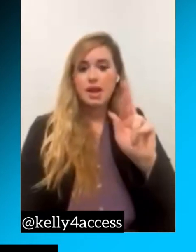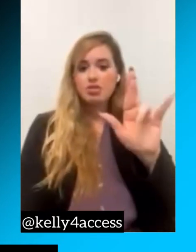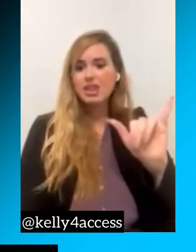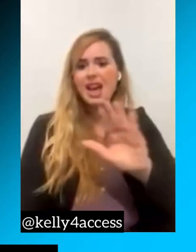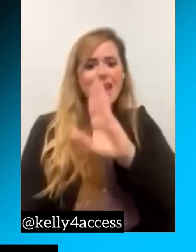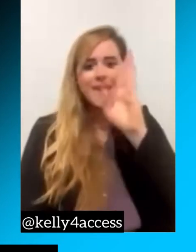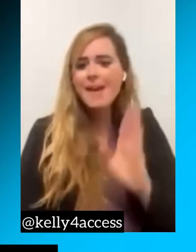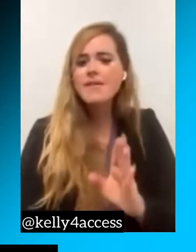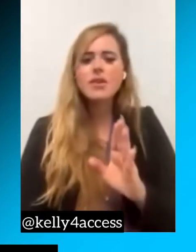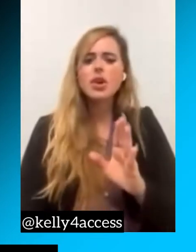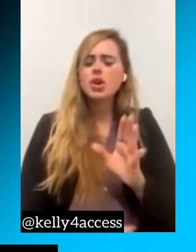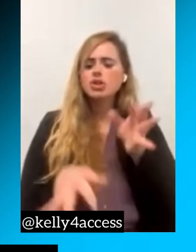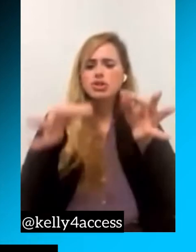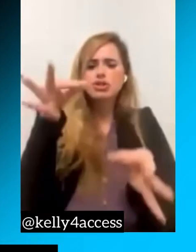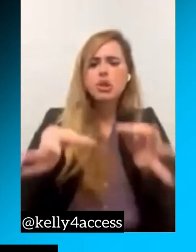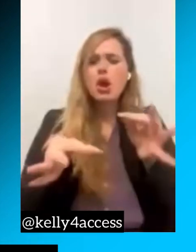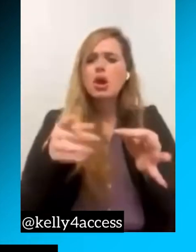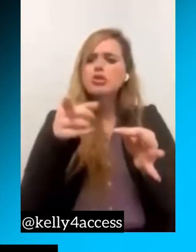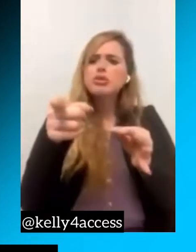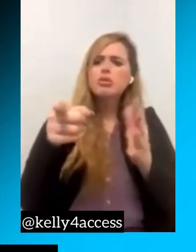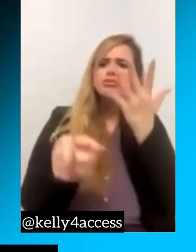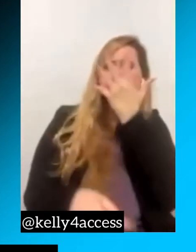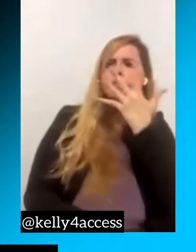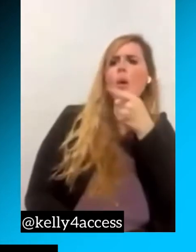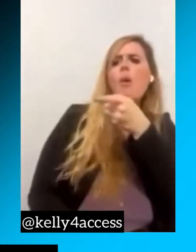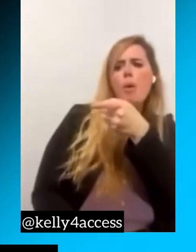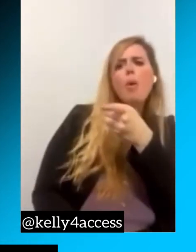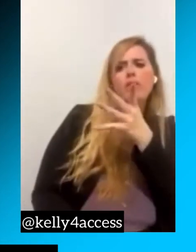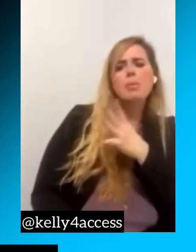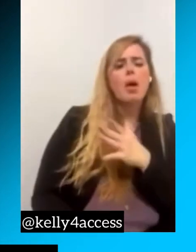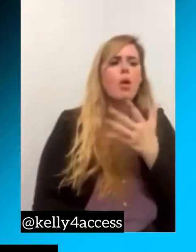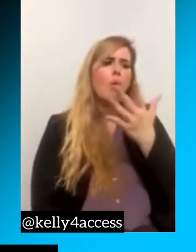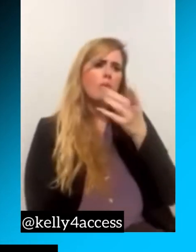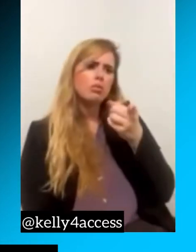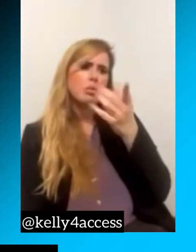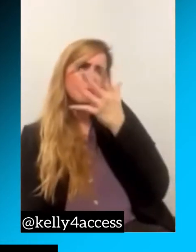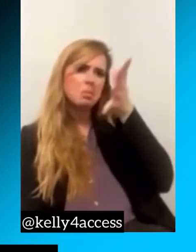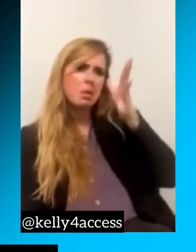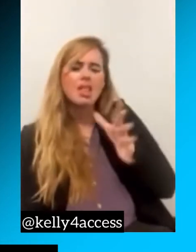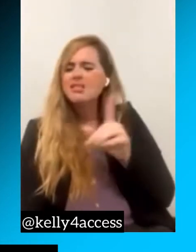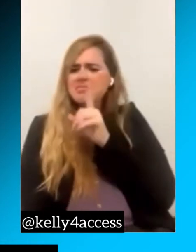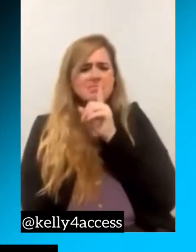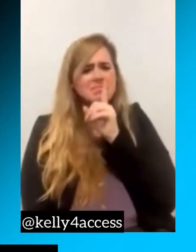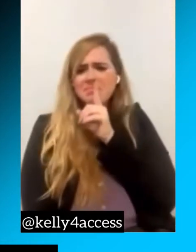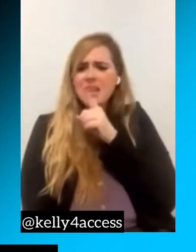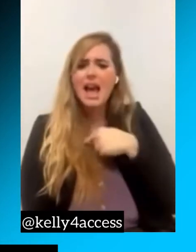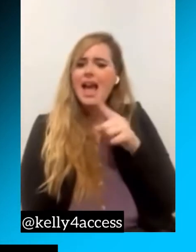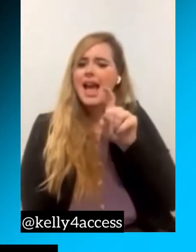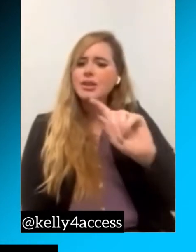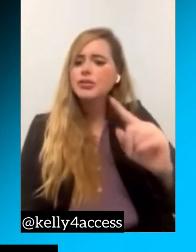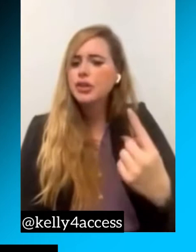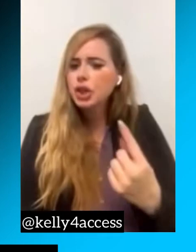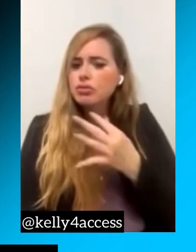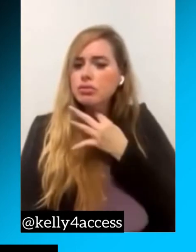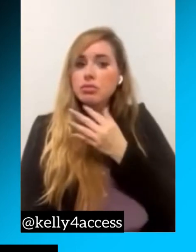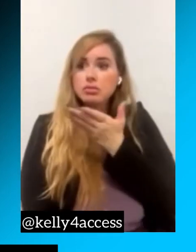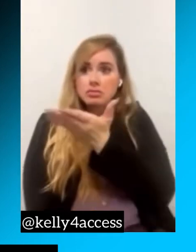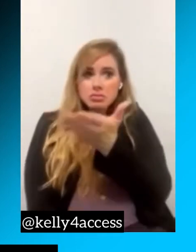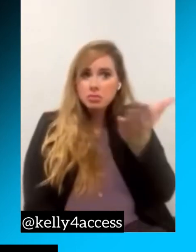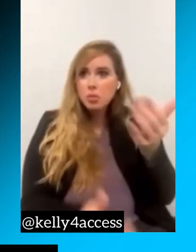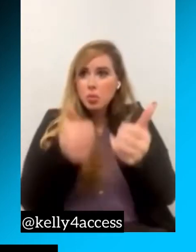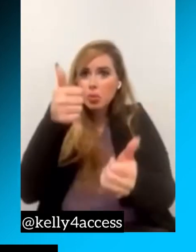partners' gender identities. So I will always also make a point of asking, what do they